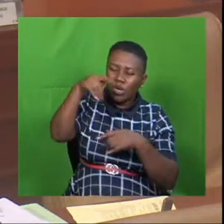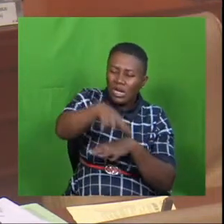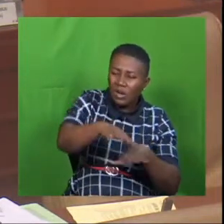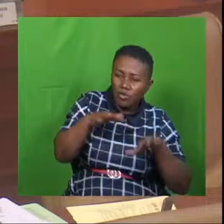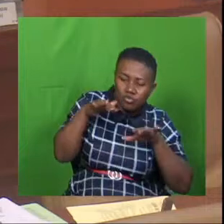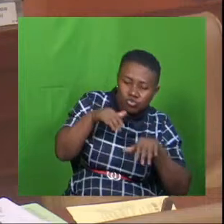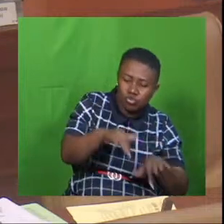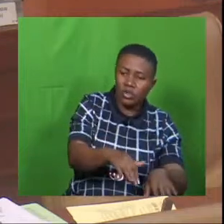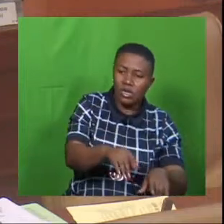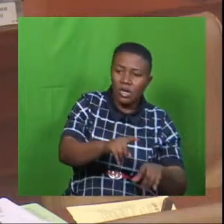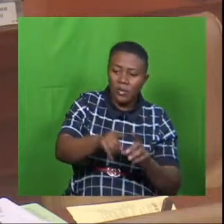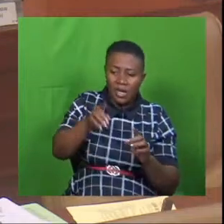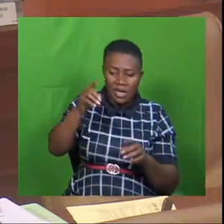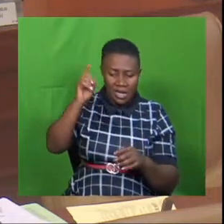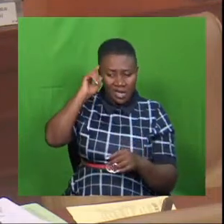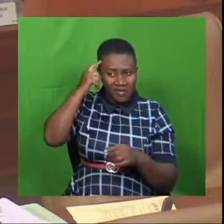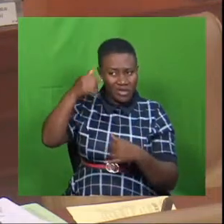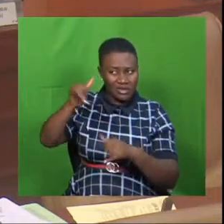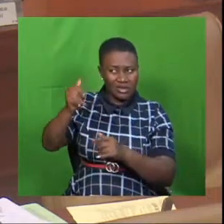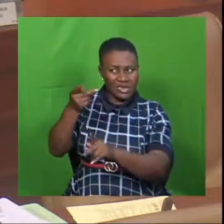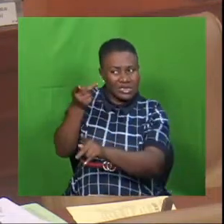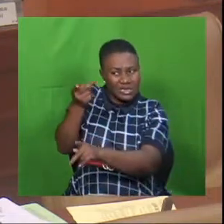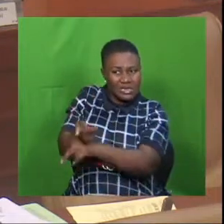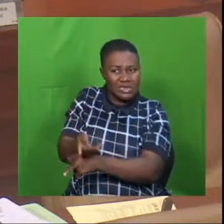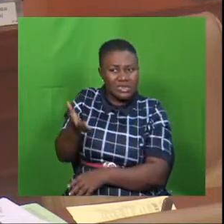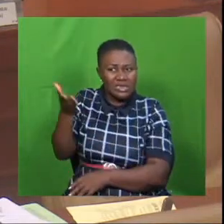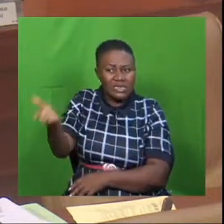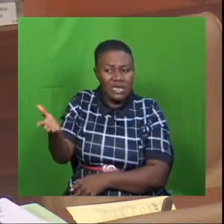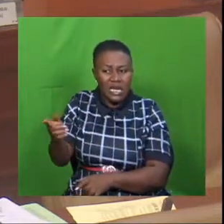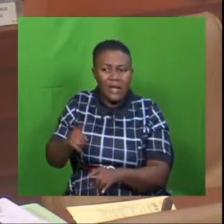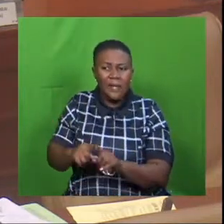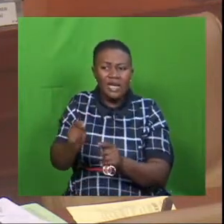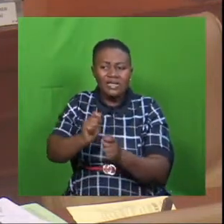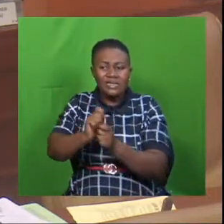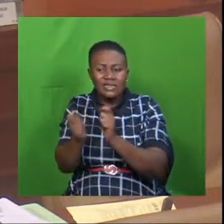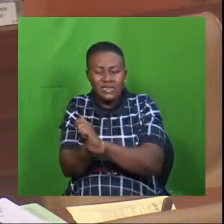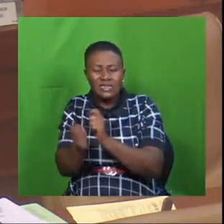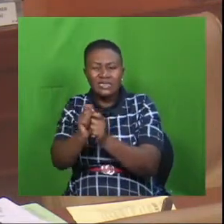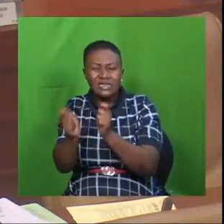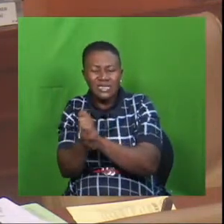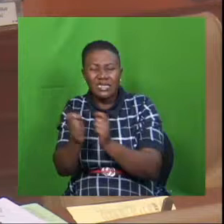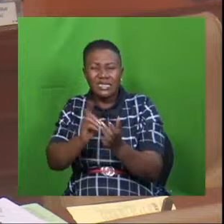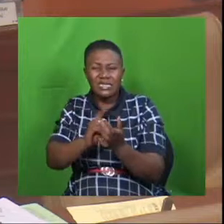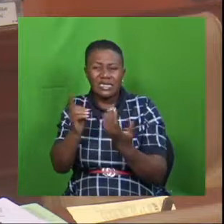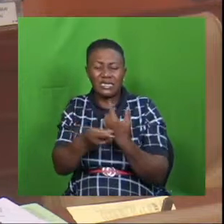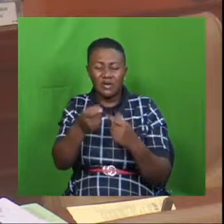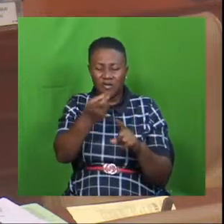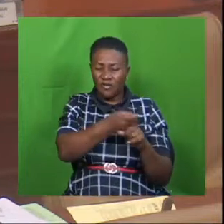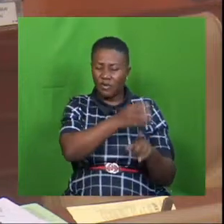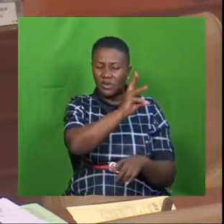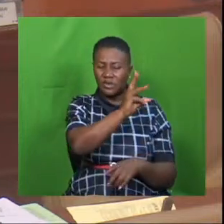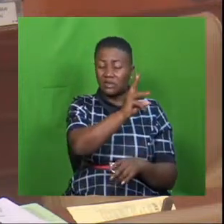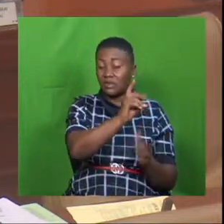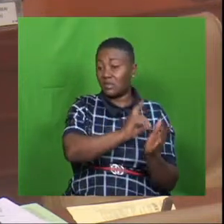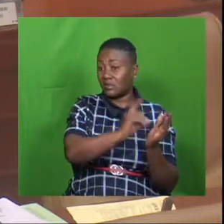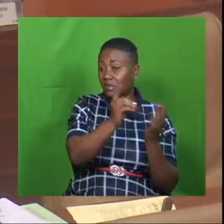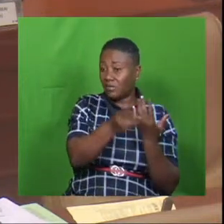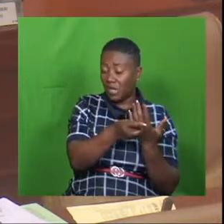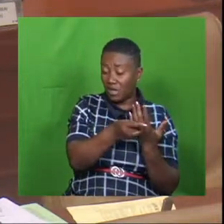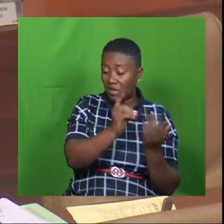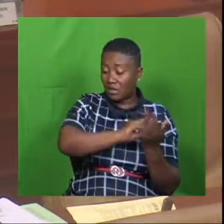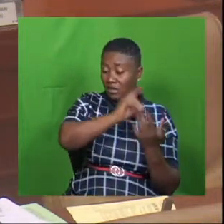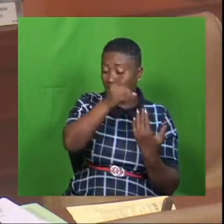on to this contract and keep renewing the date since 16 December 2020, and